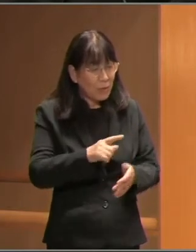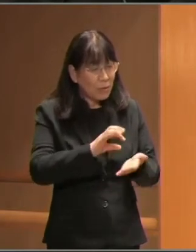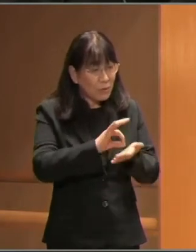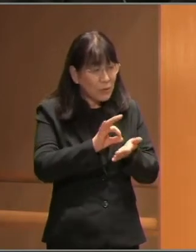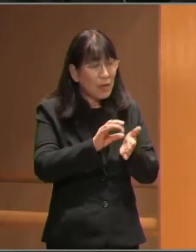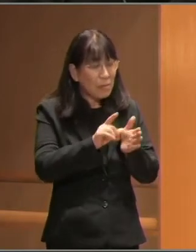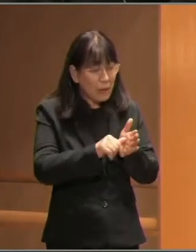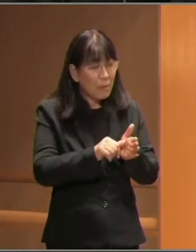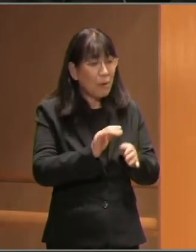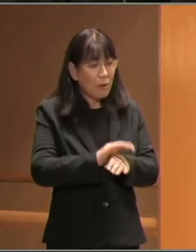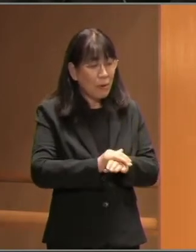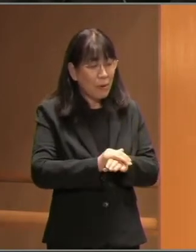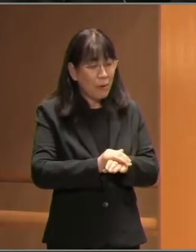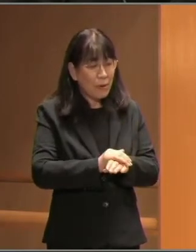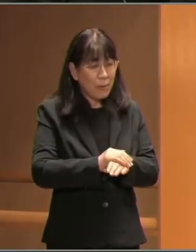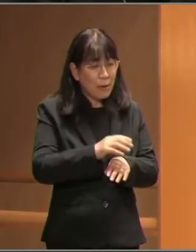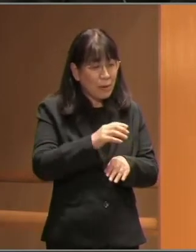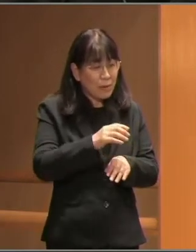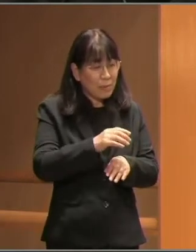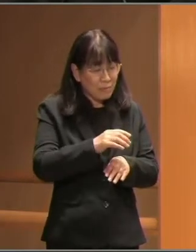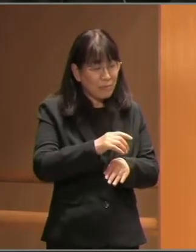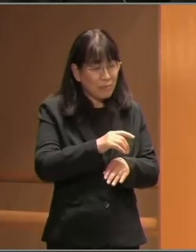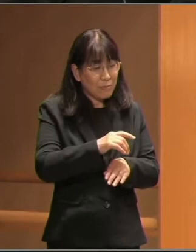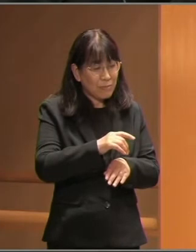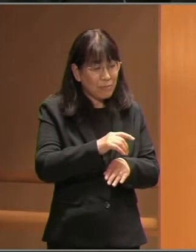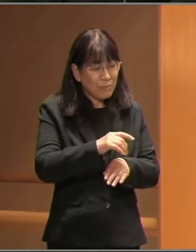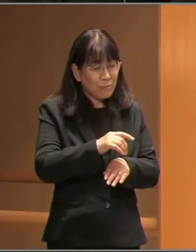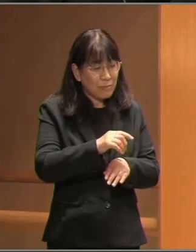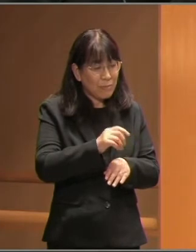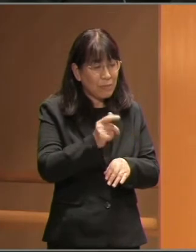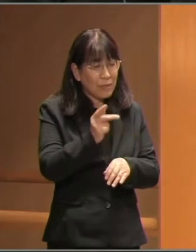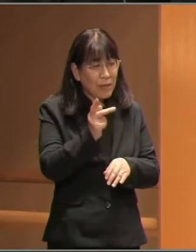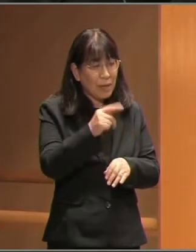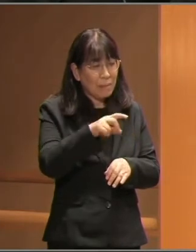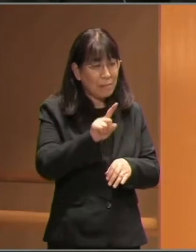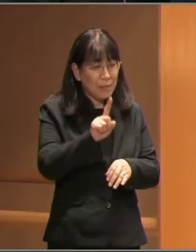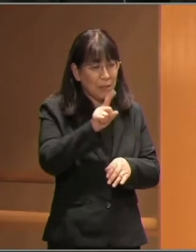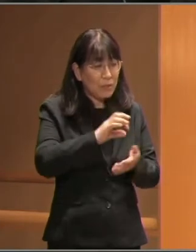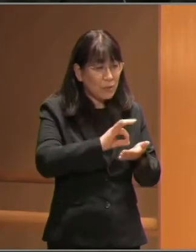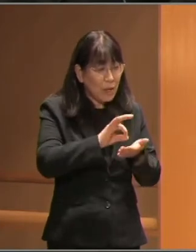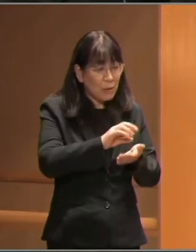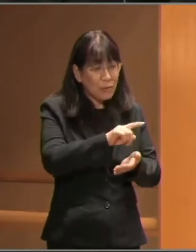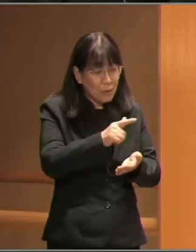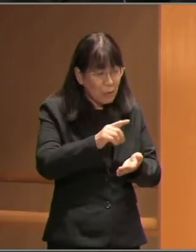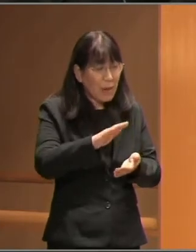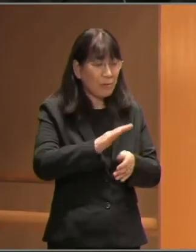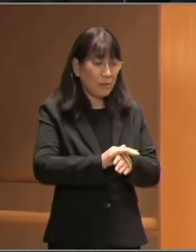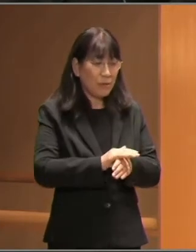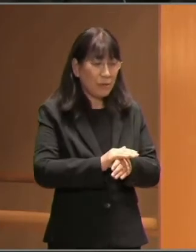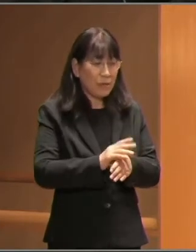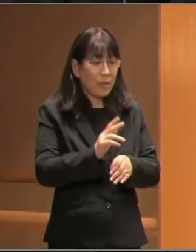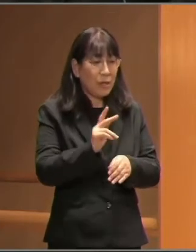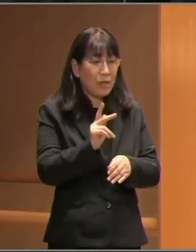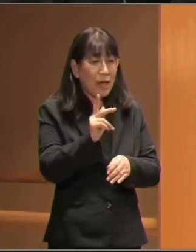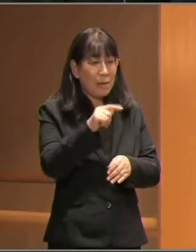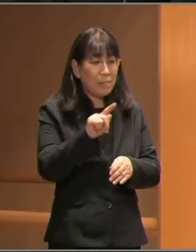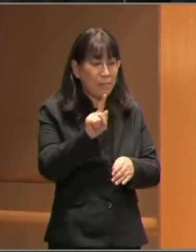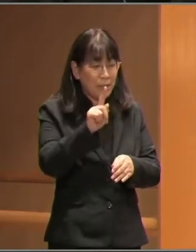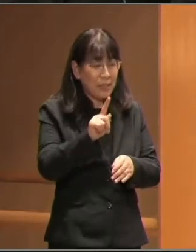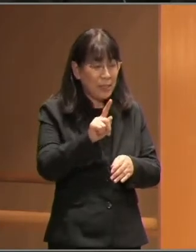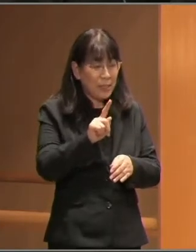conifer, we can have mulberry, diplomorpha. Of course, we can also use paperbush. But when we